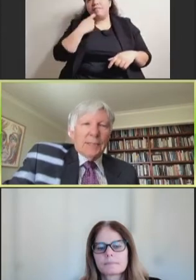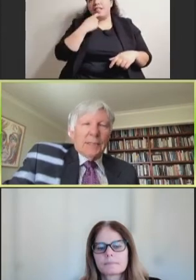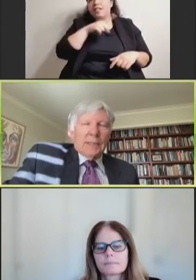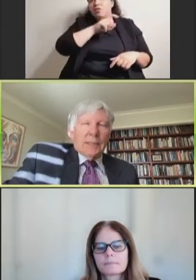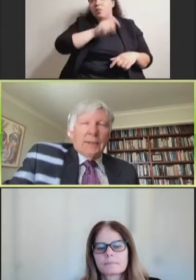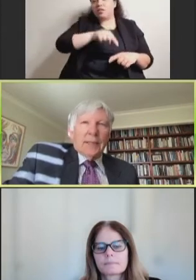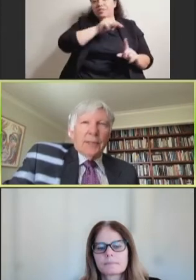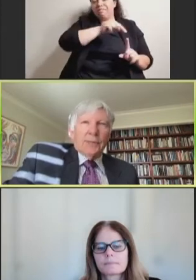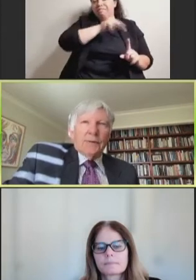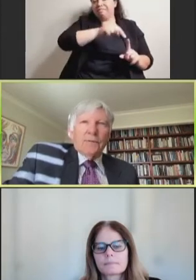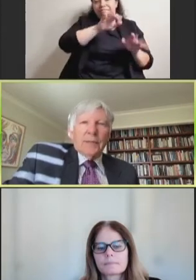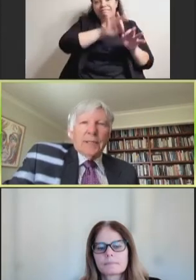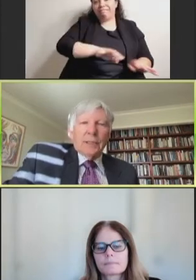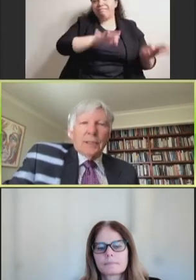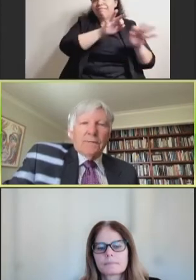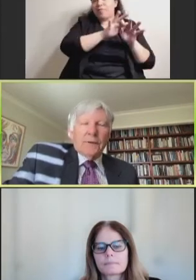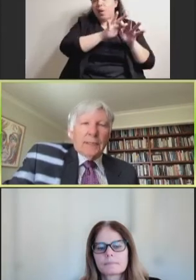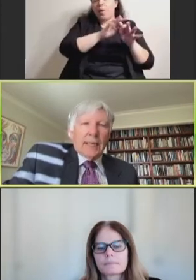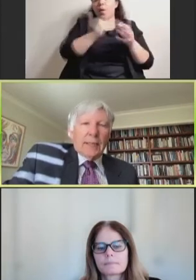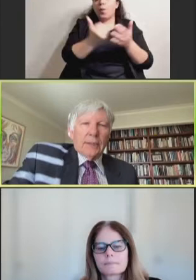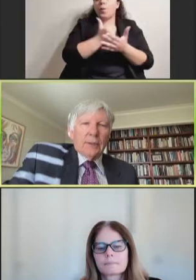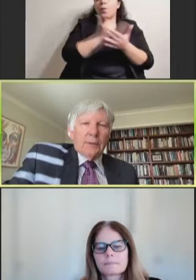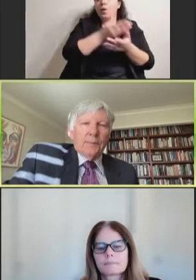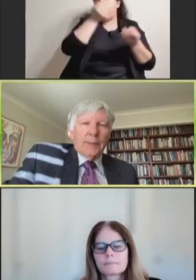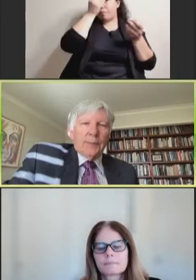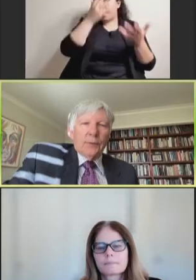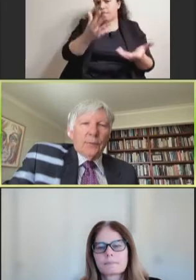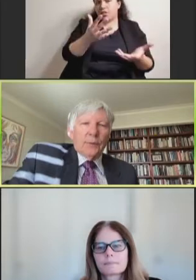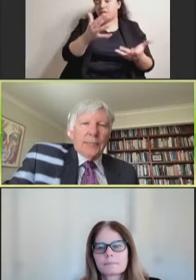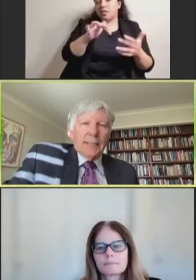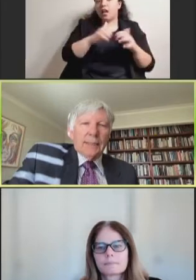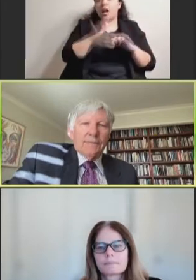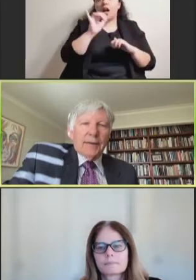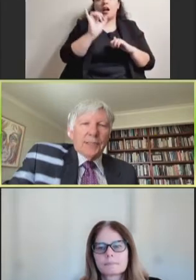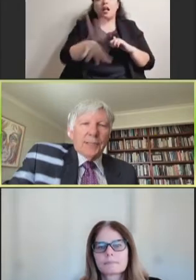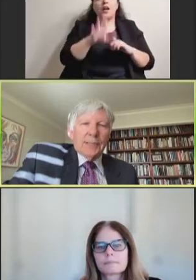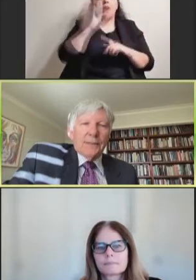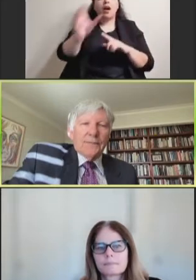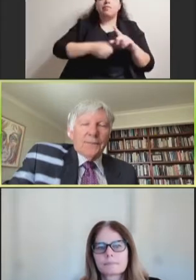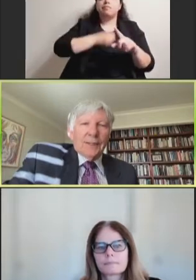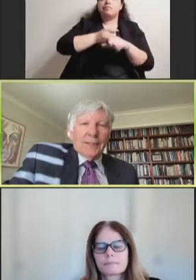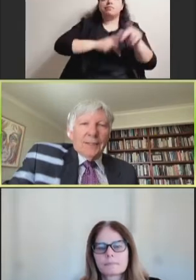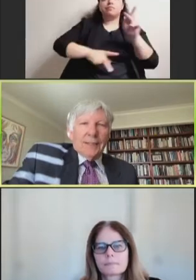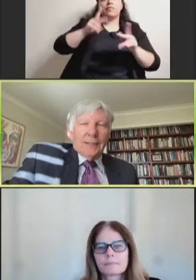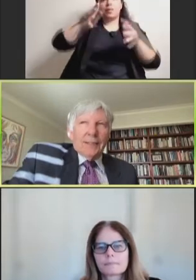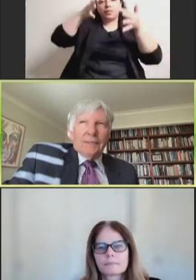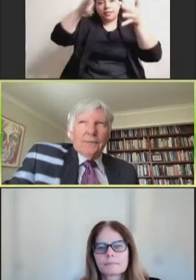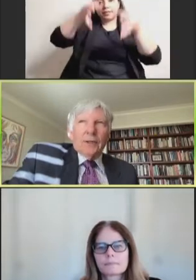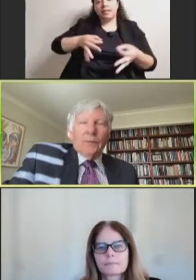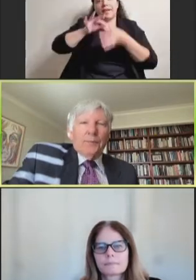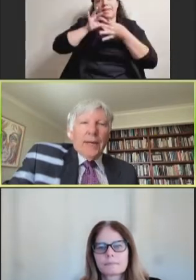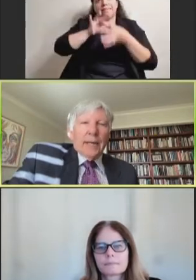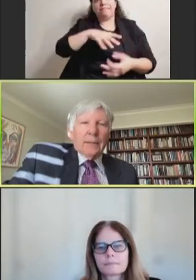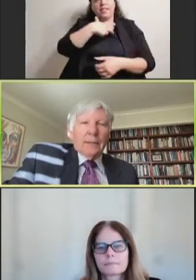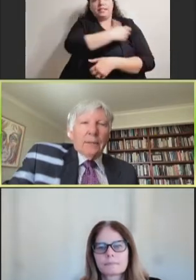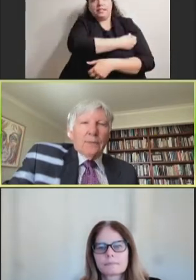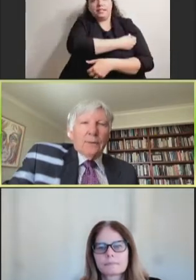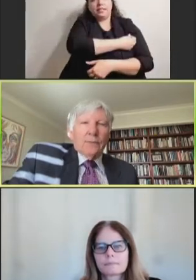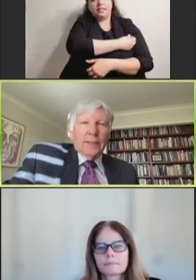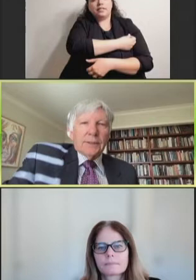is, how does new information affect the likelihood that people will take the vaccine? And again, if we go